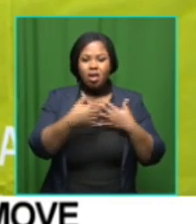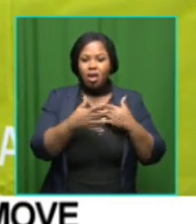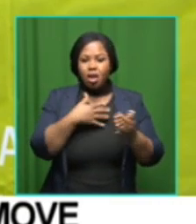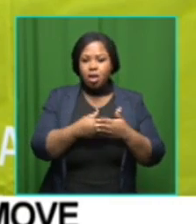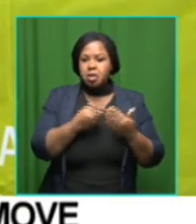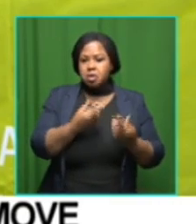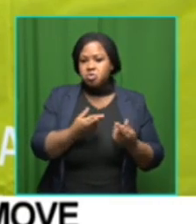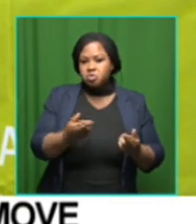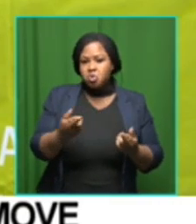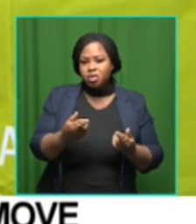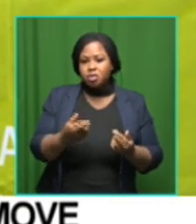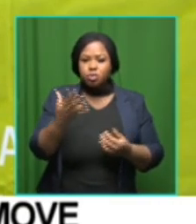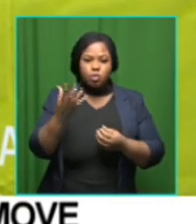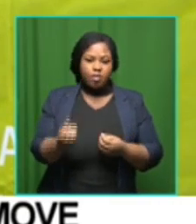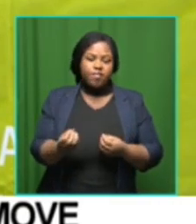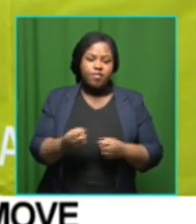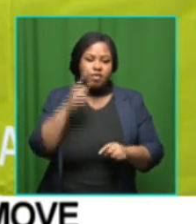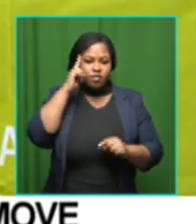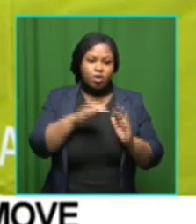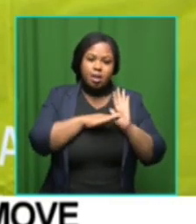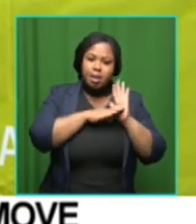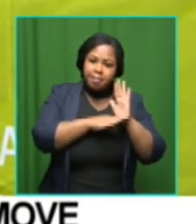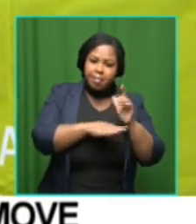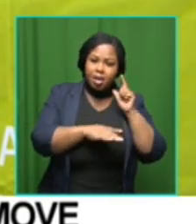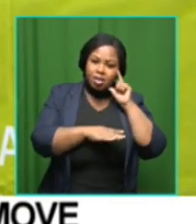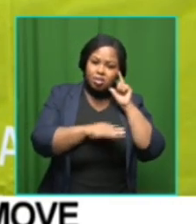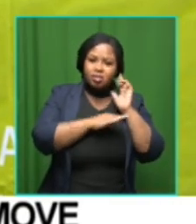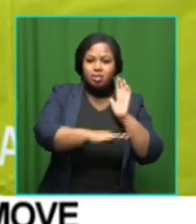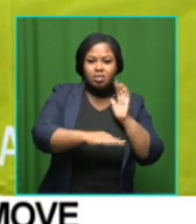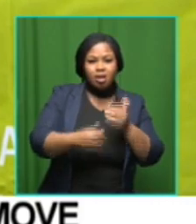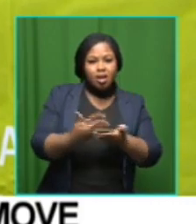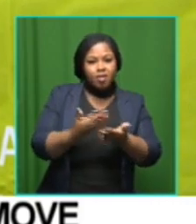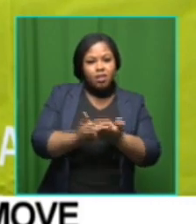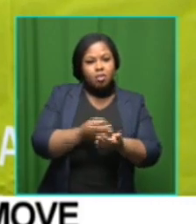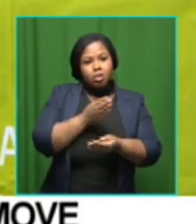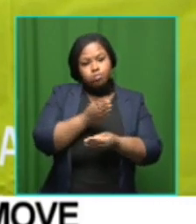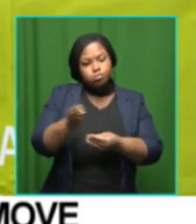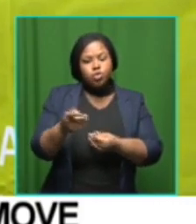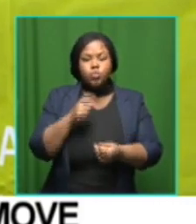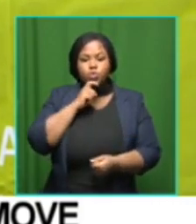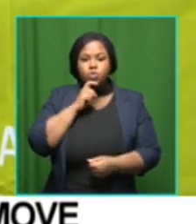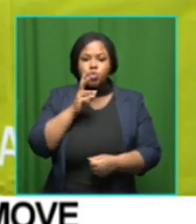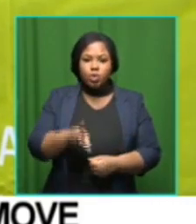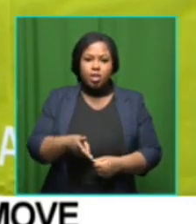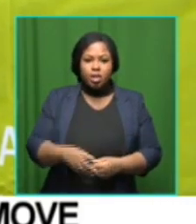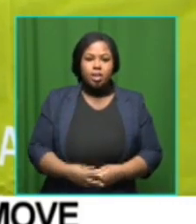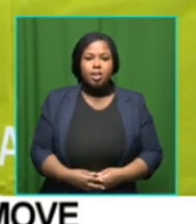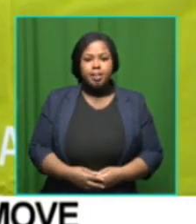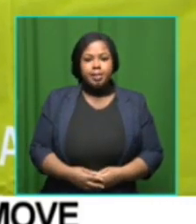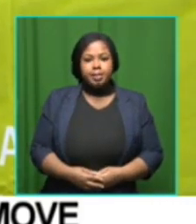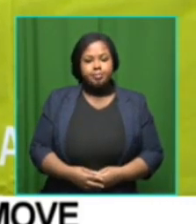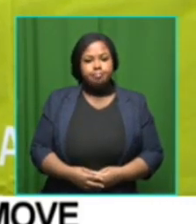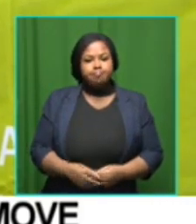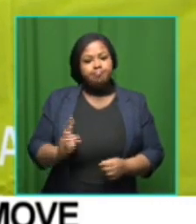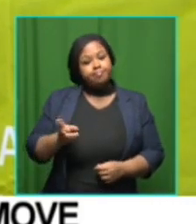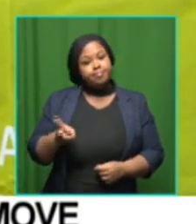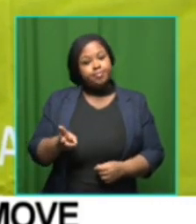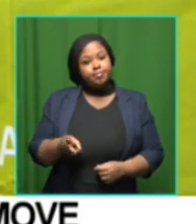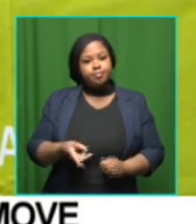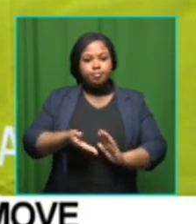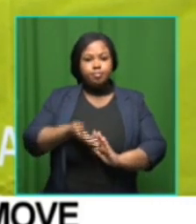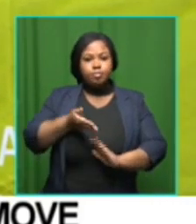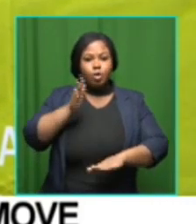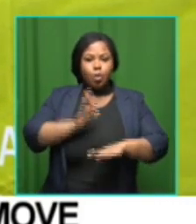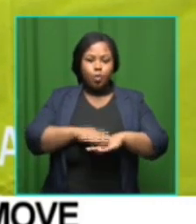and beds that are available. So we'll continue to work on that basis. And so we are also